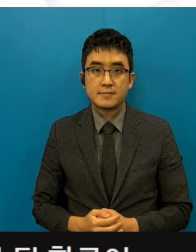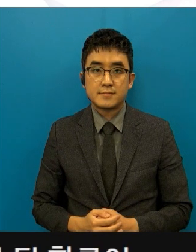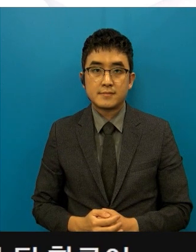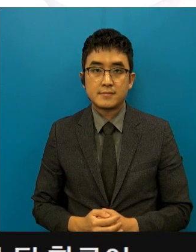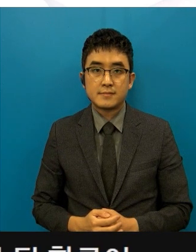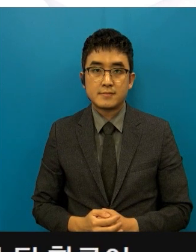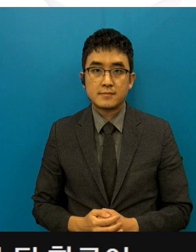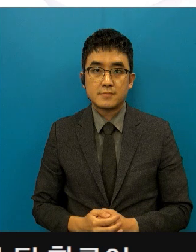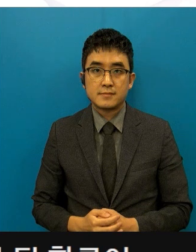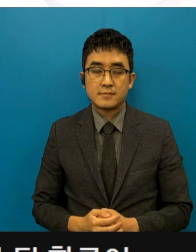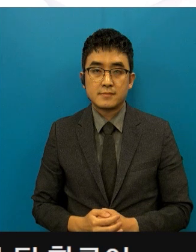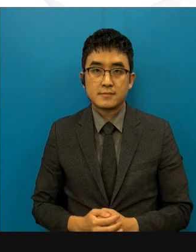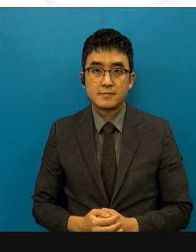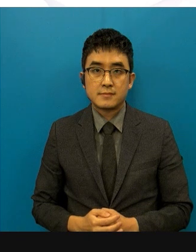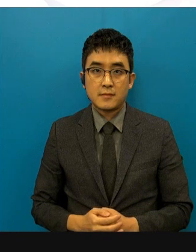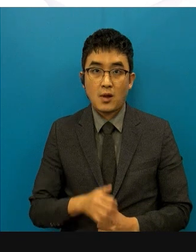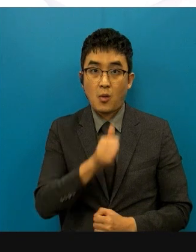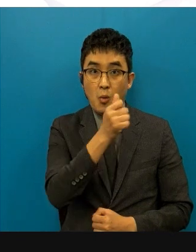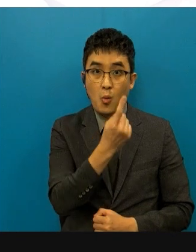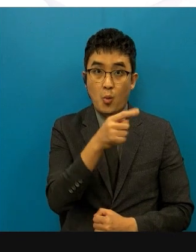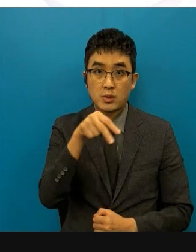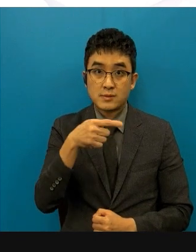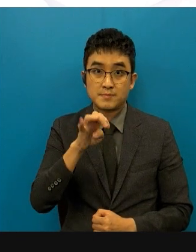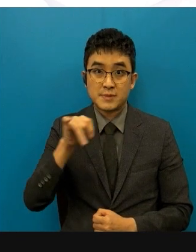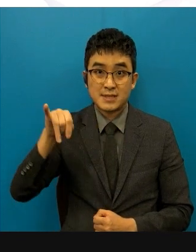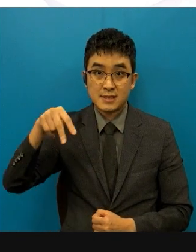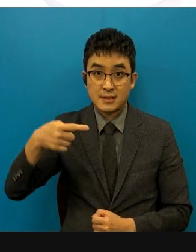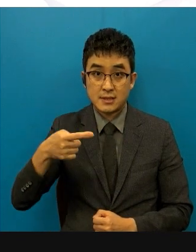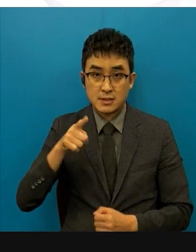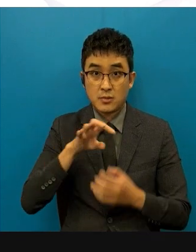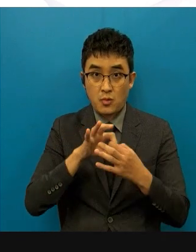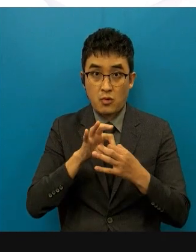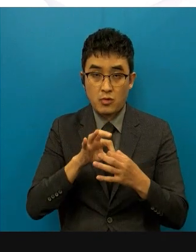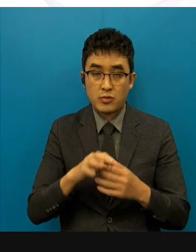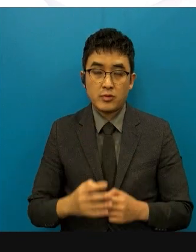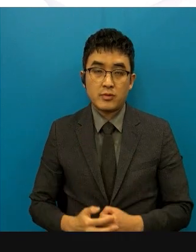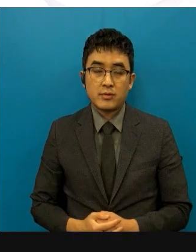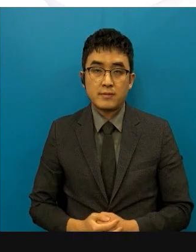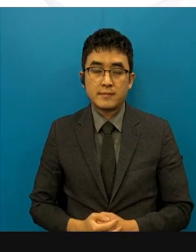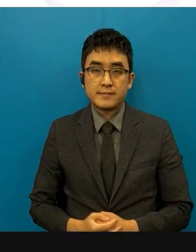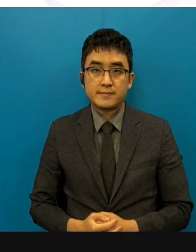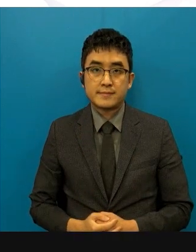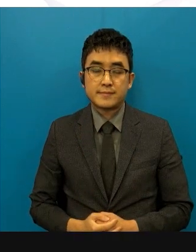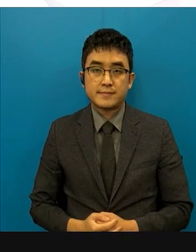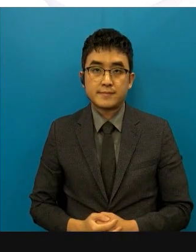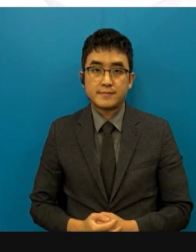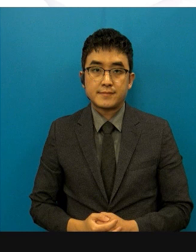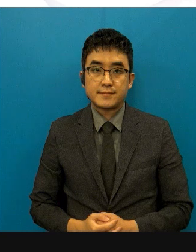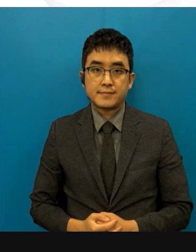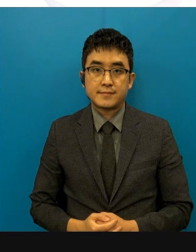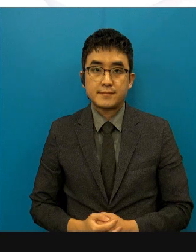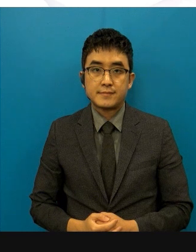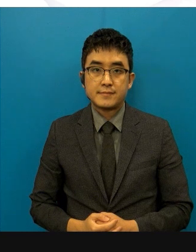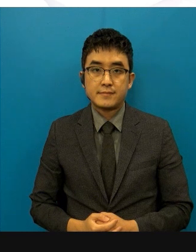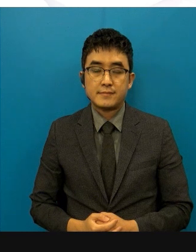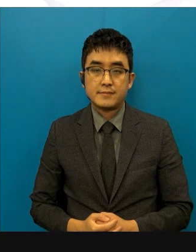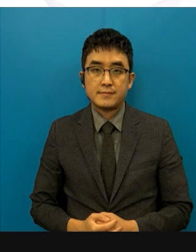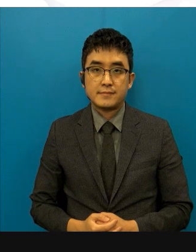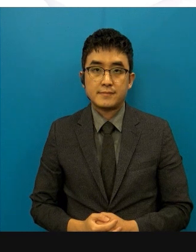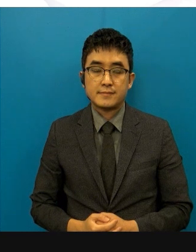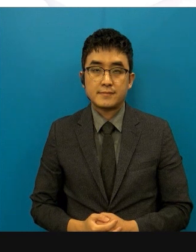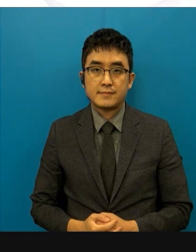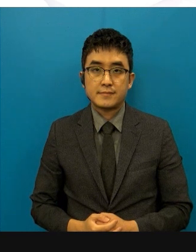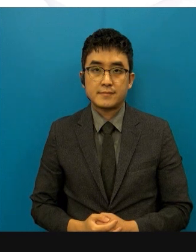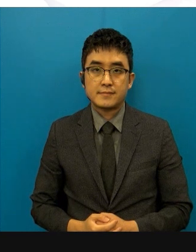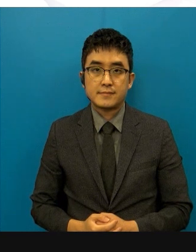The Minister of the Health and Welfare made a decision to apply national health insurance to hospice